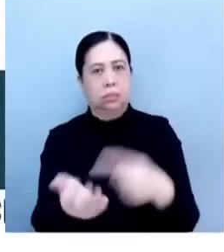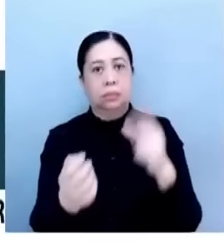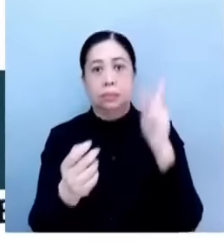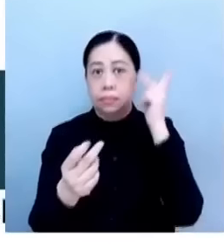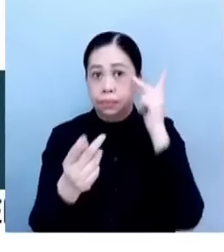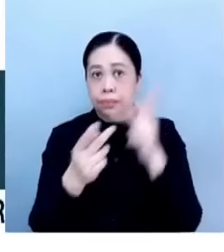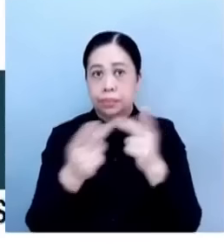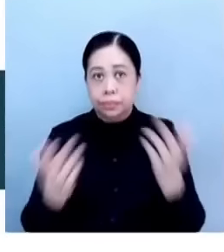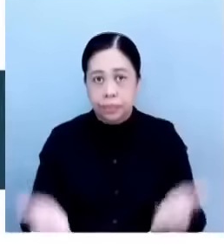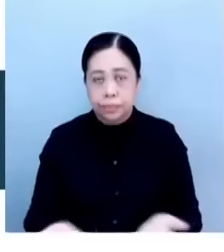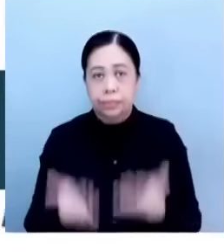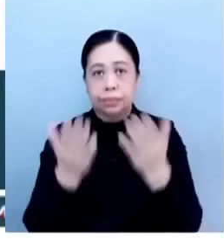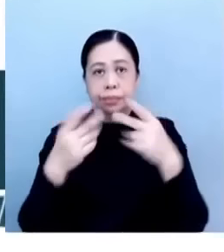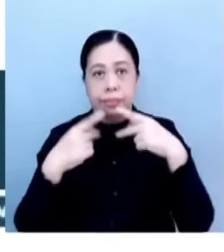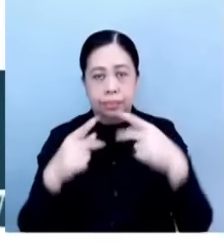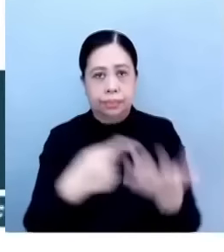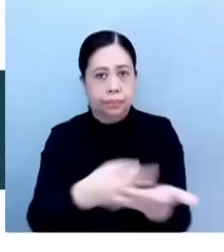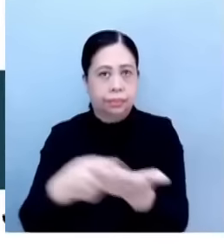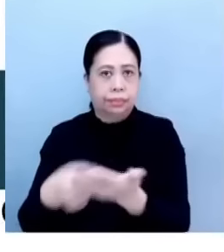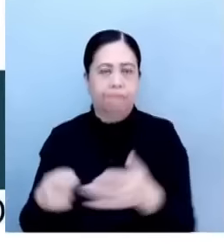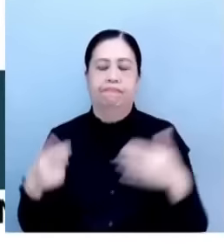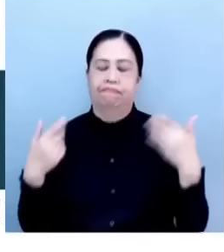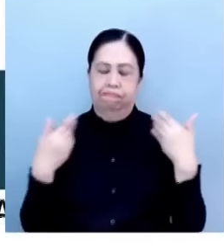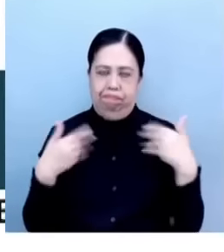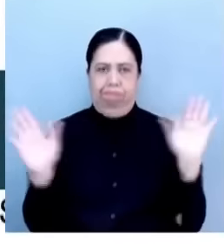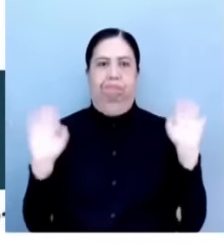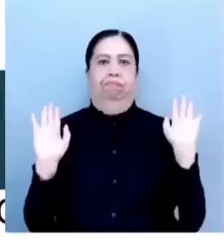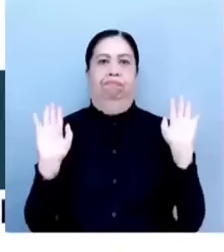elevating the matter for a public discussion is already achieved.